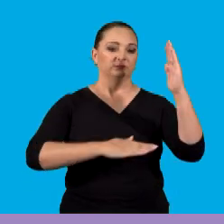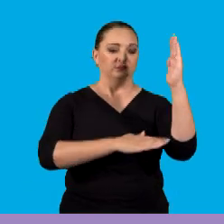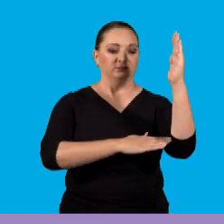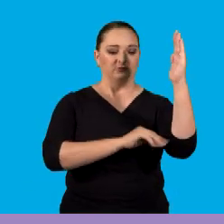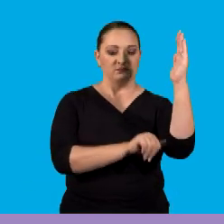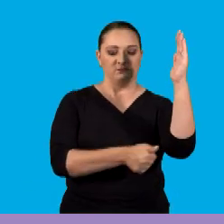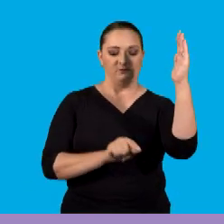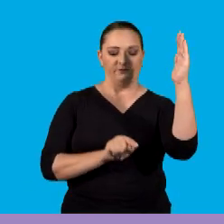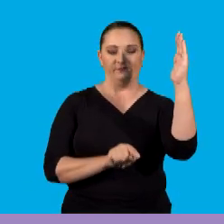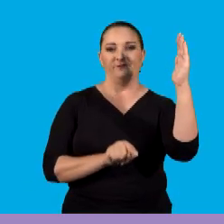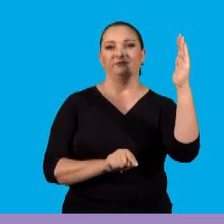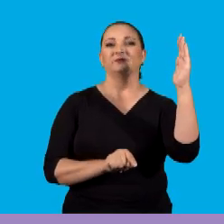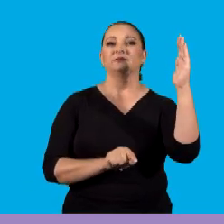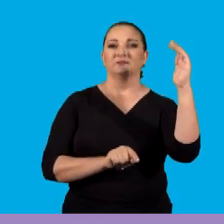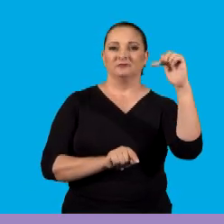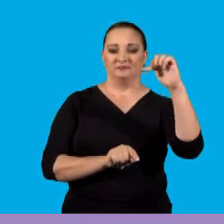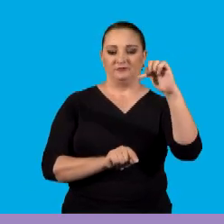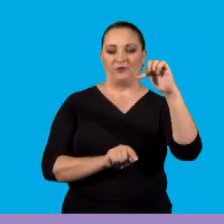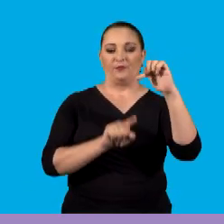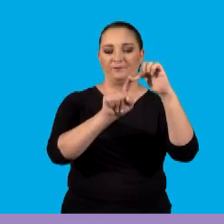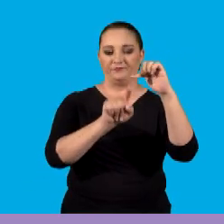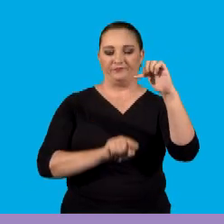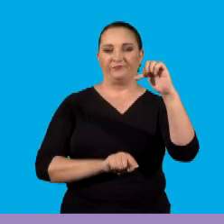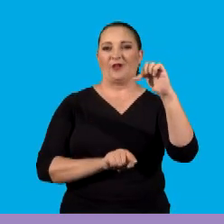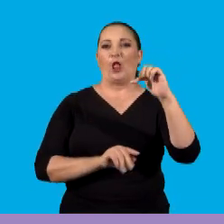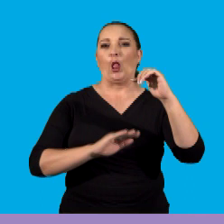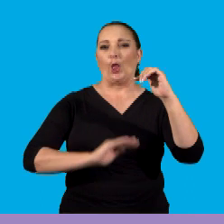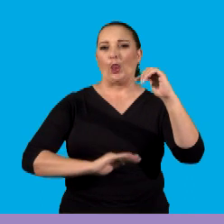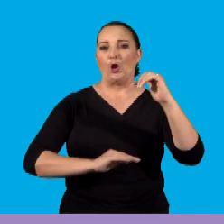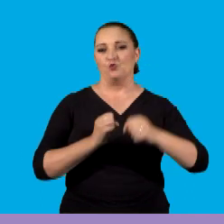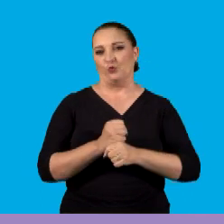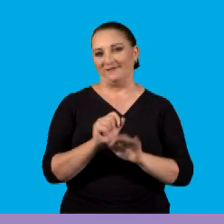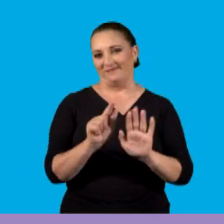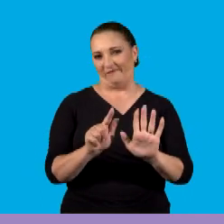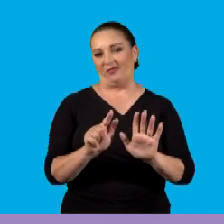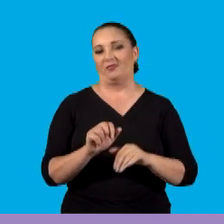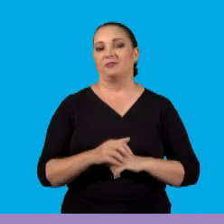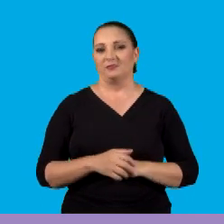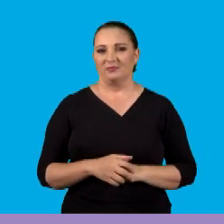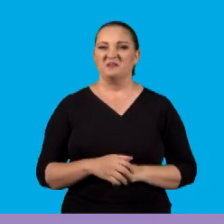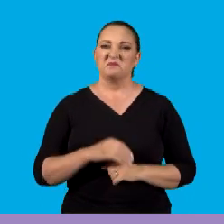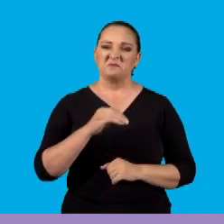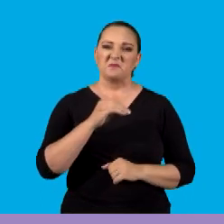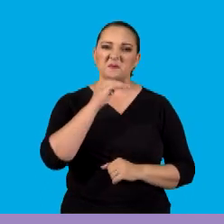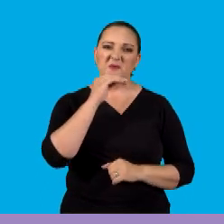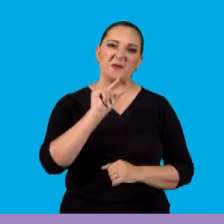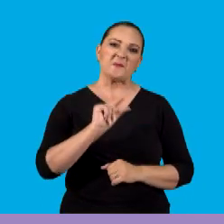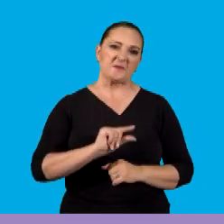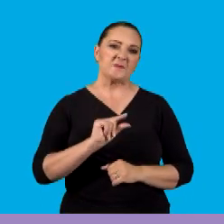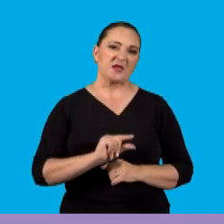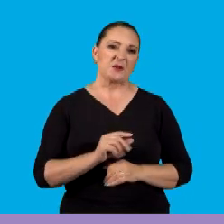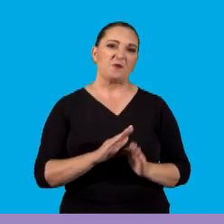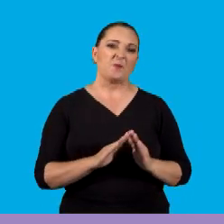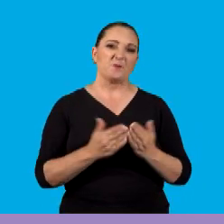of textbooks is that point over there, and we can see that that is at a grade 7. So that was the